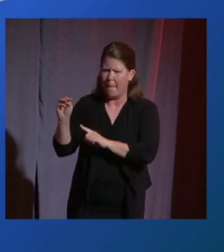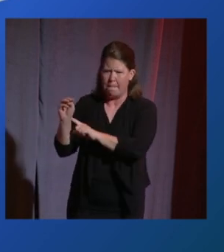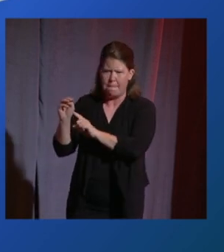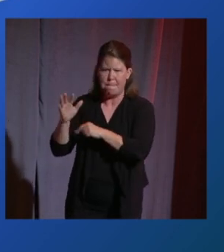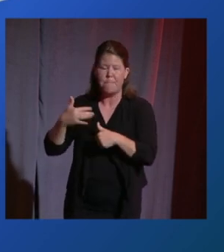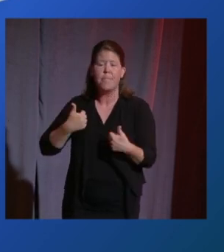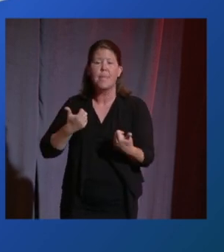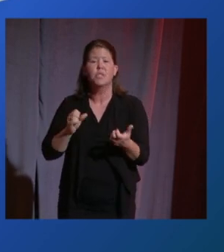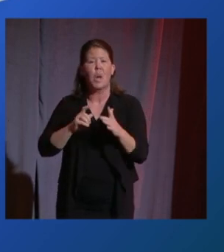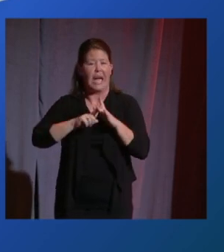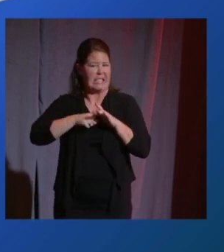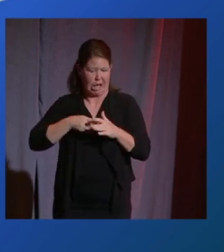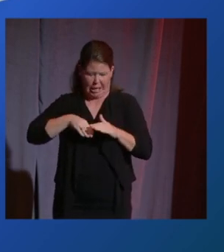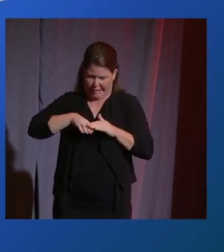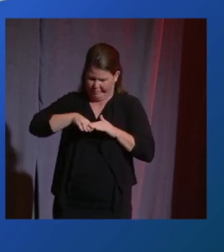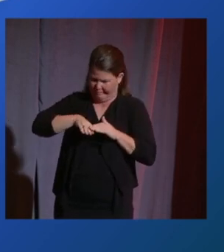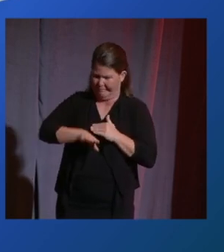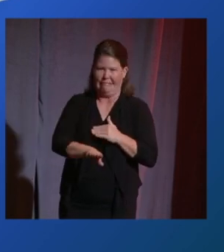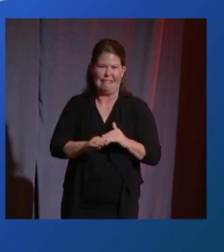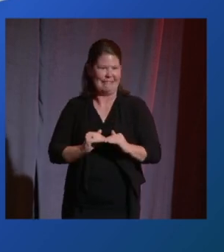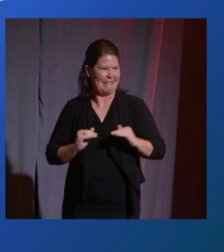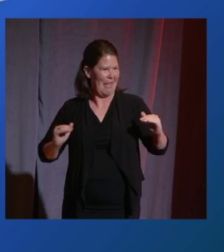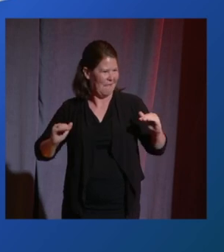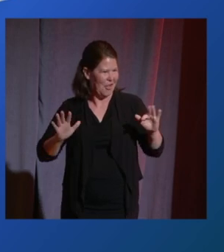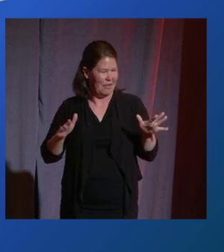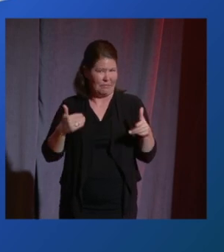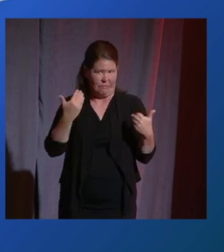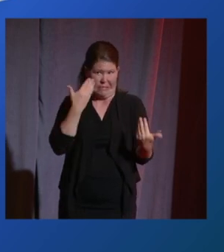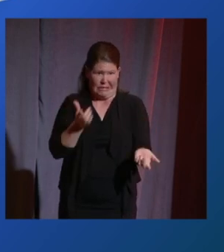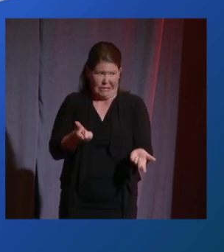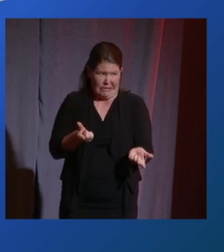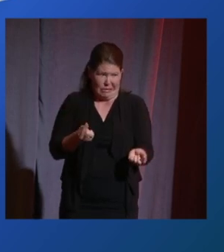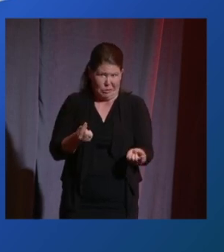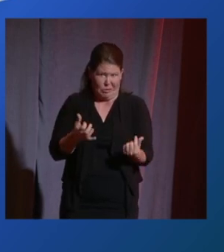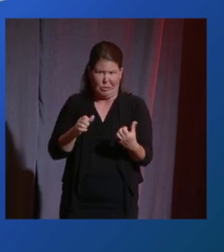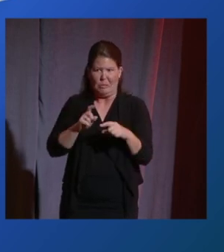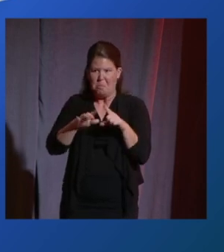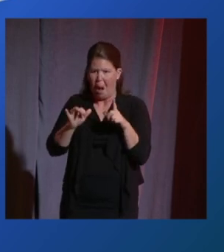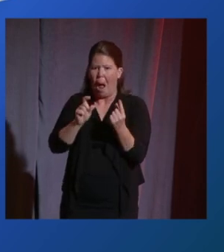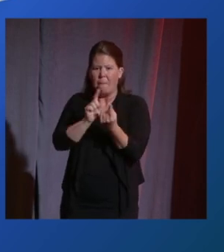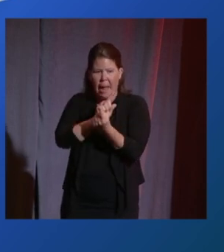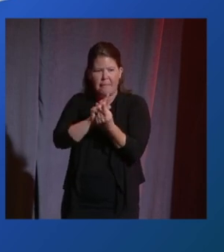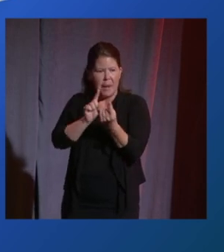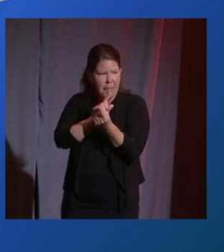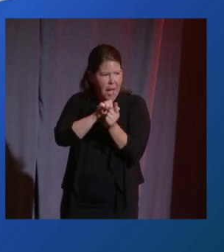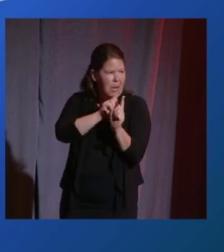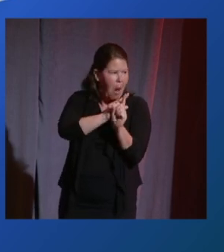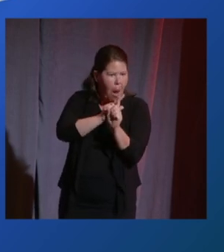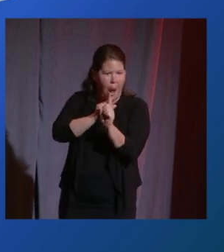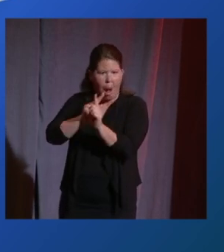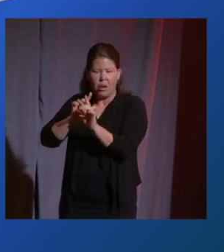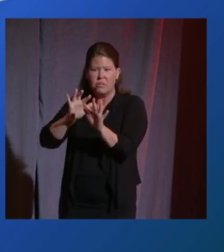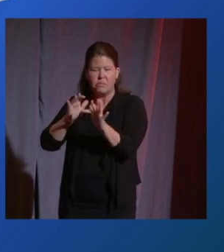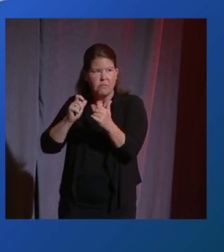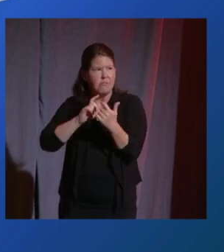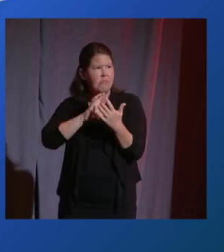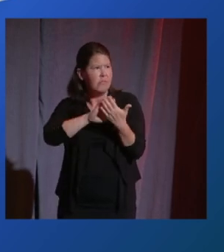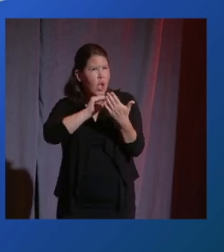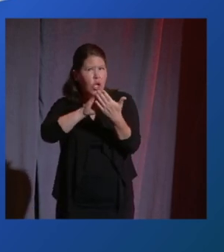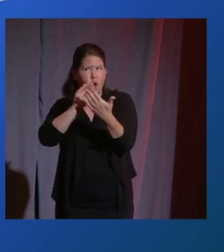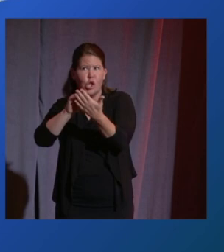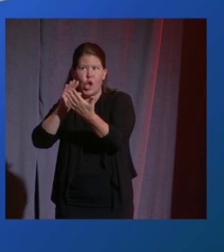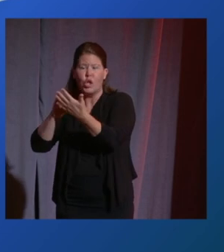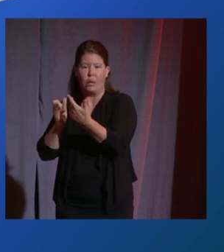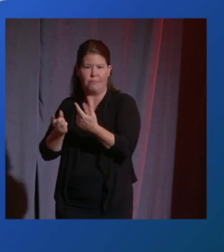it and it was through mentoring and networking and putting my best foot forward that um one of my mentors